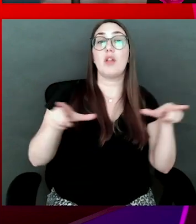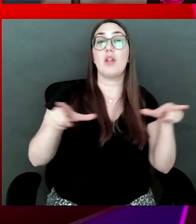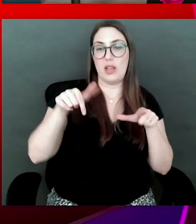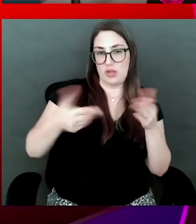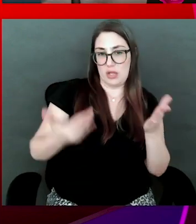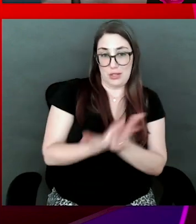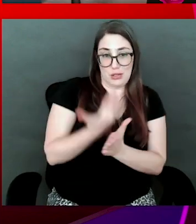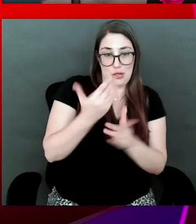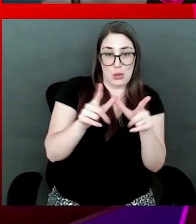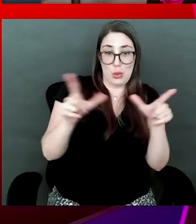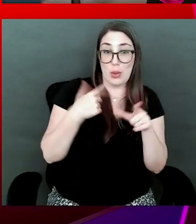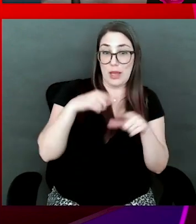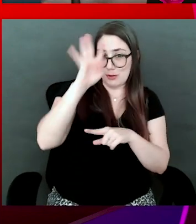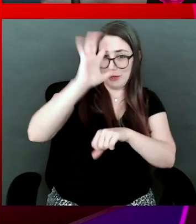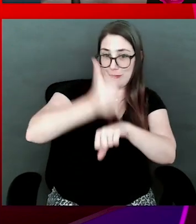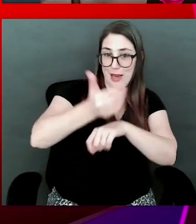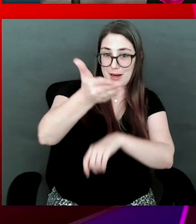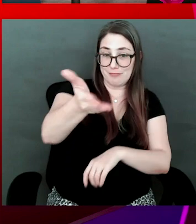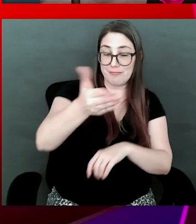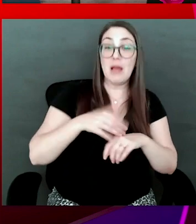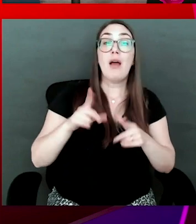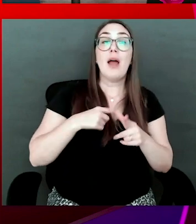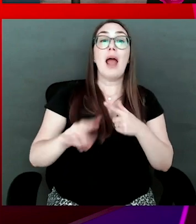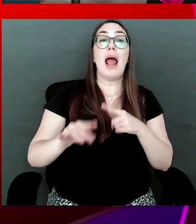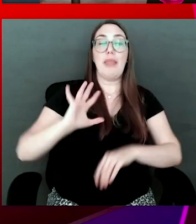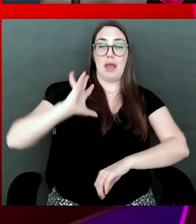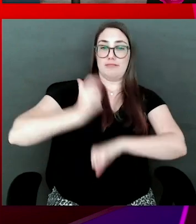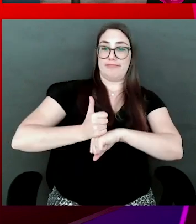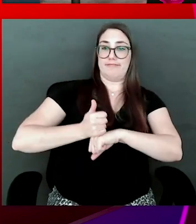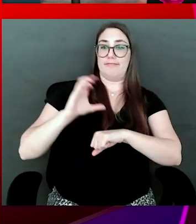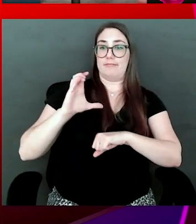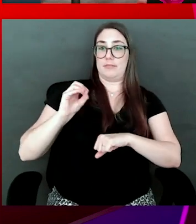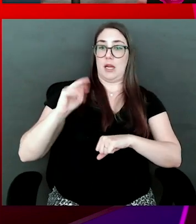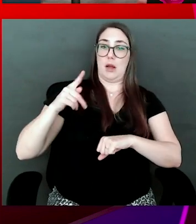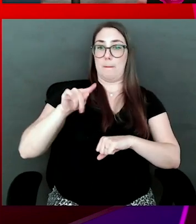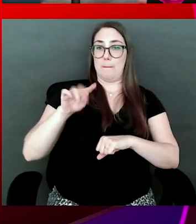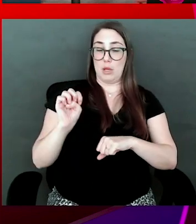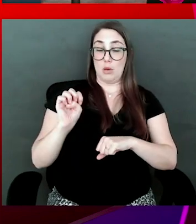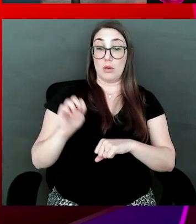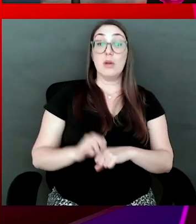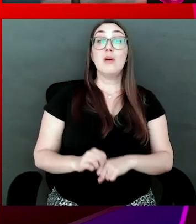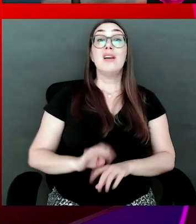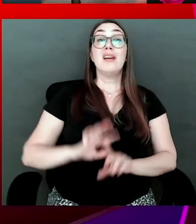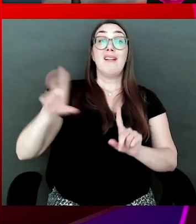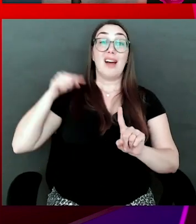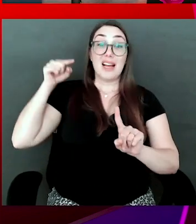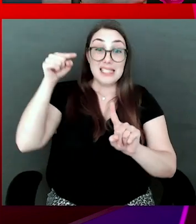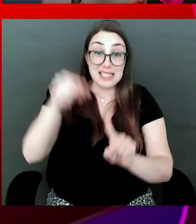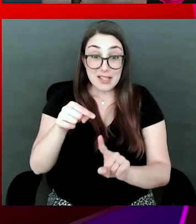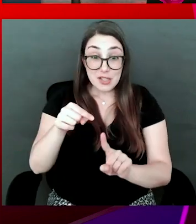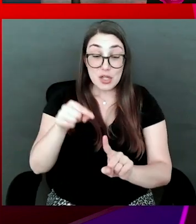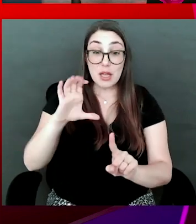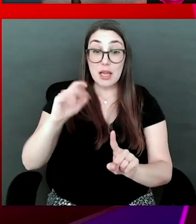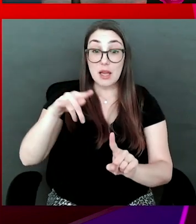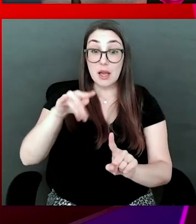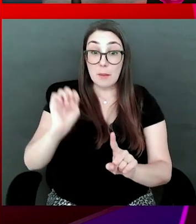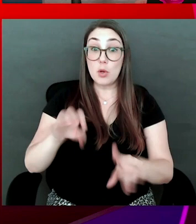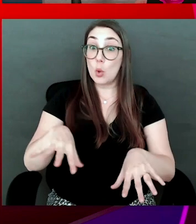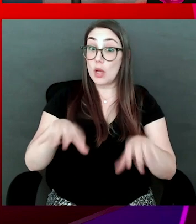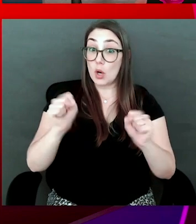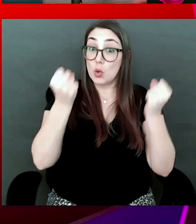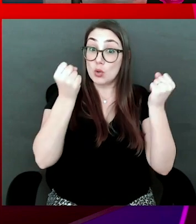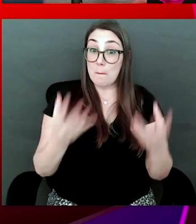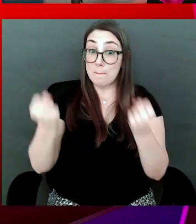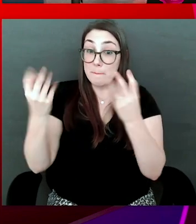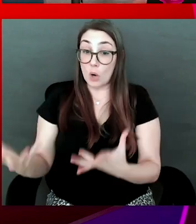created. And then we create this compute. So essentially, a compute can host multiple game server processes. And this